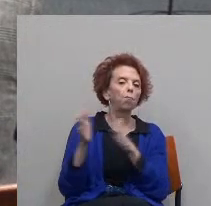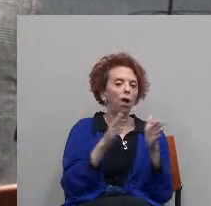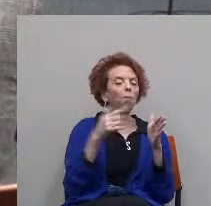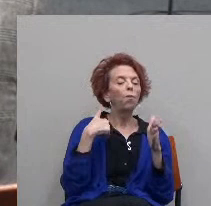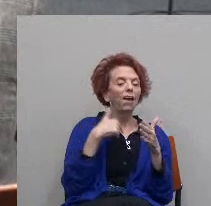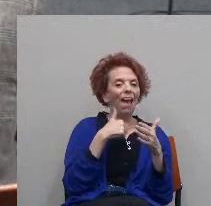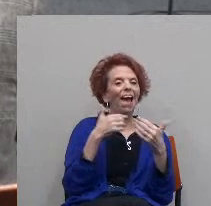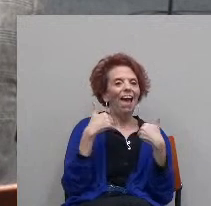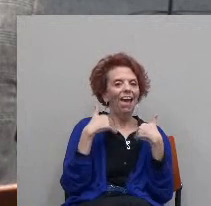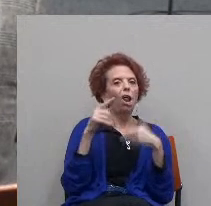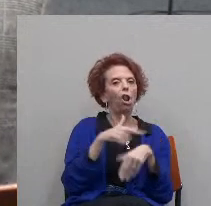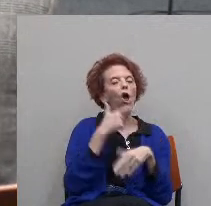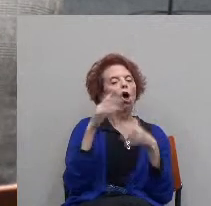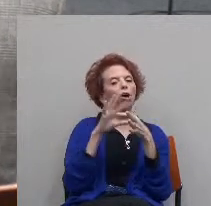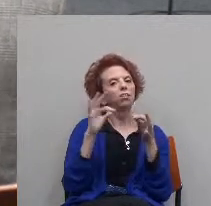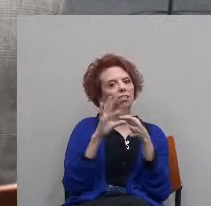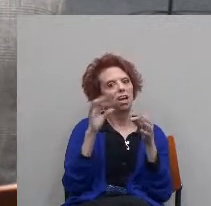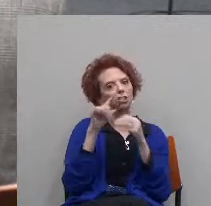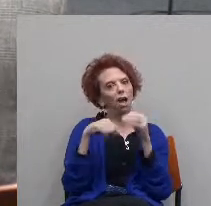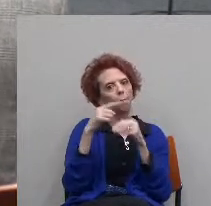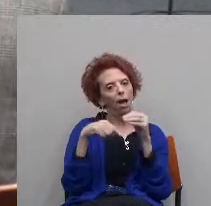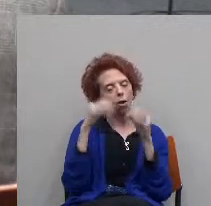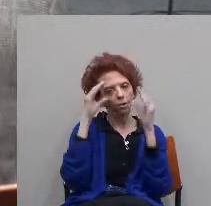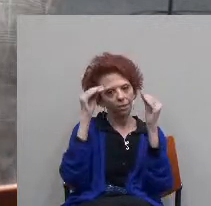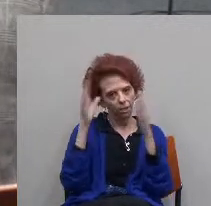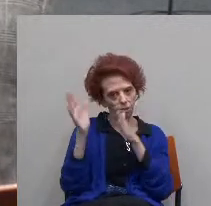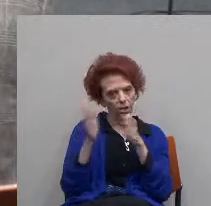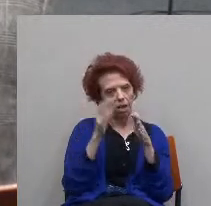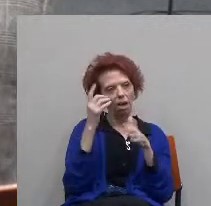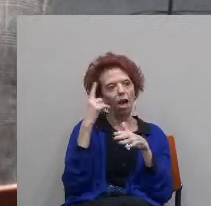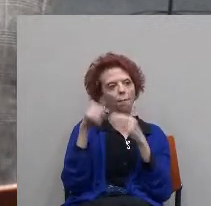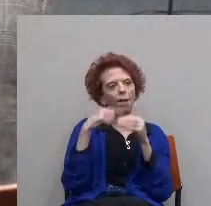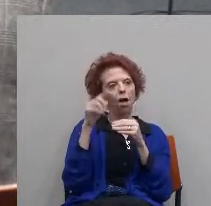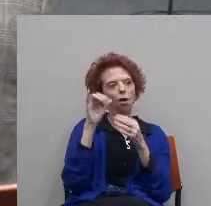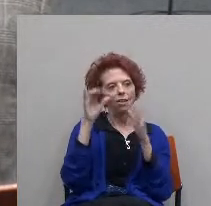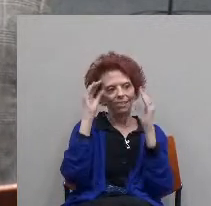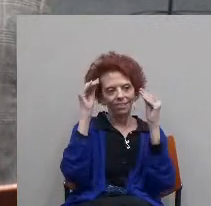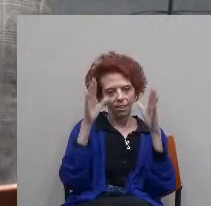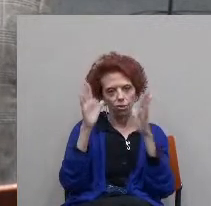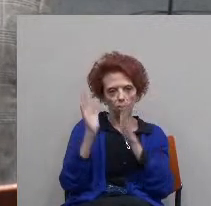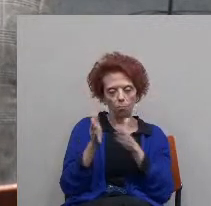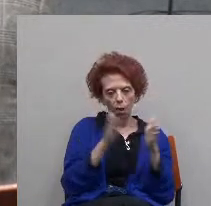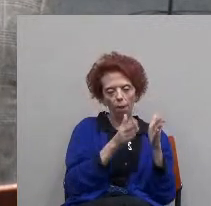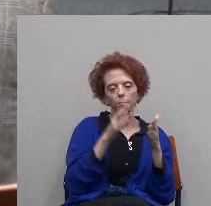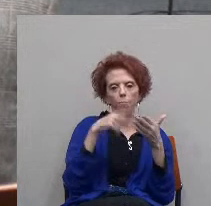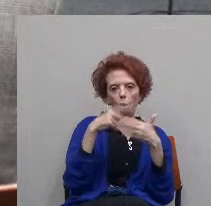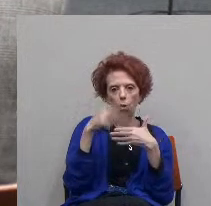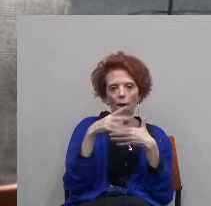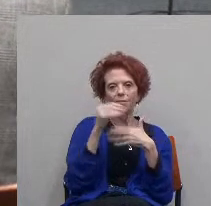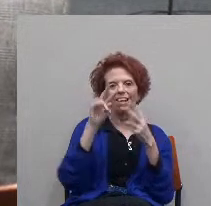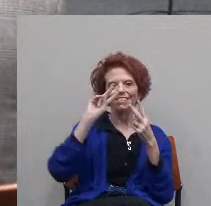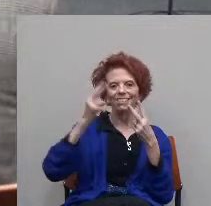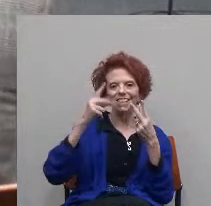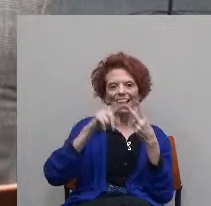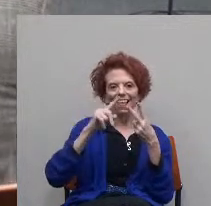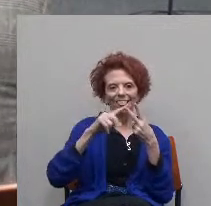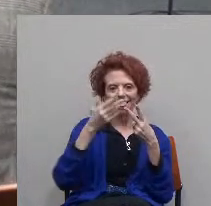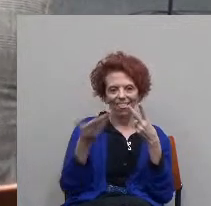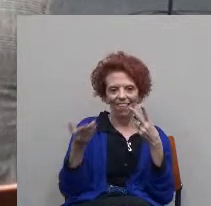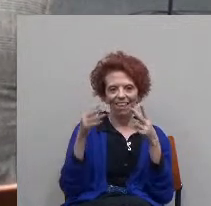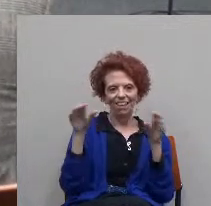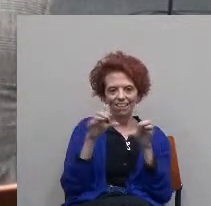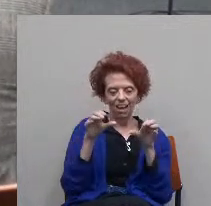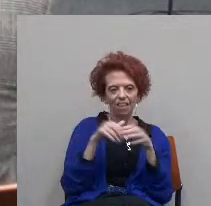discussion about the GPA flexibility for our Grow On programs and also for teacher prep programs. The second thing that